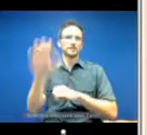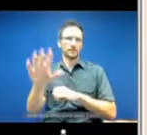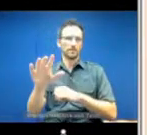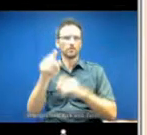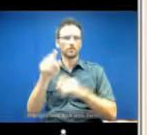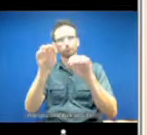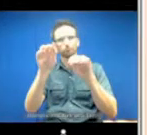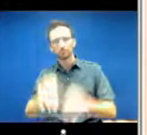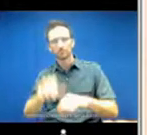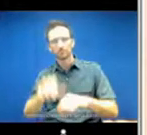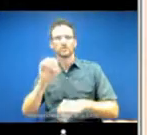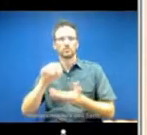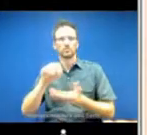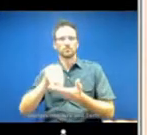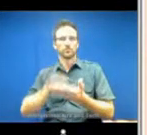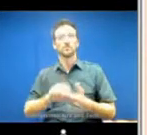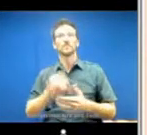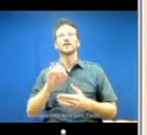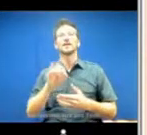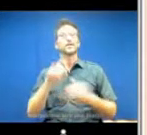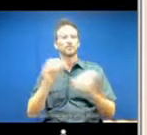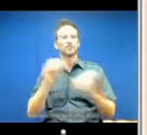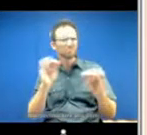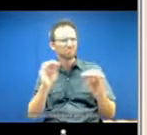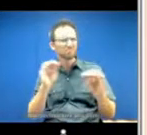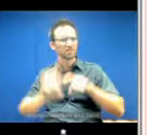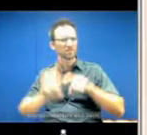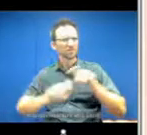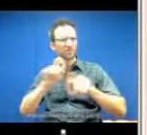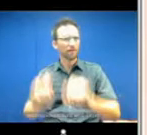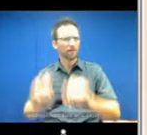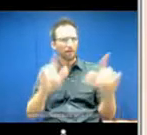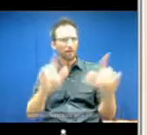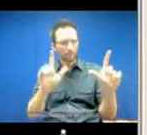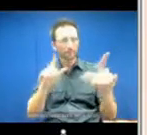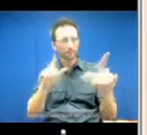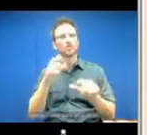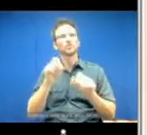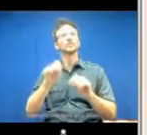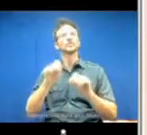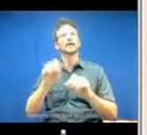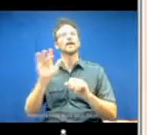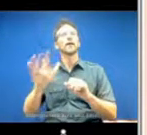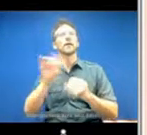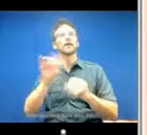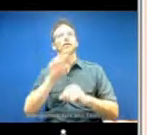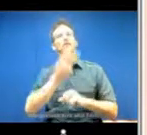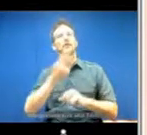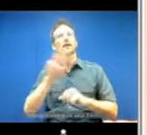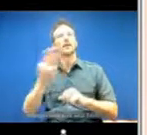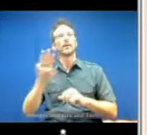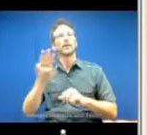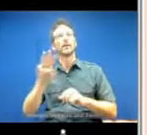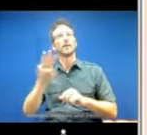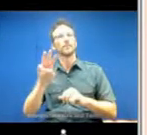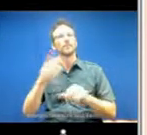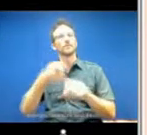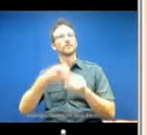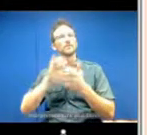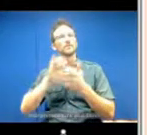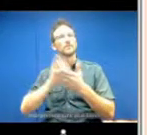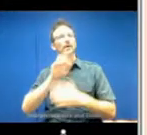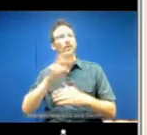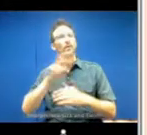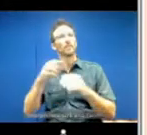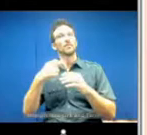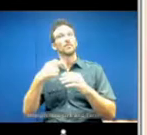Also, if the survey doesn't come up, you can also go to the web page for the webinar that was provided to you in the email. And